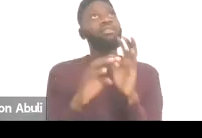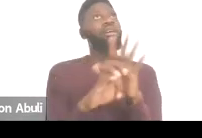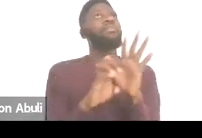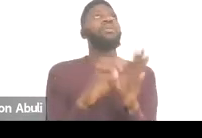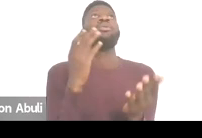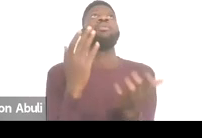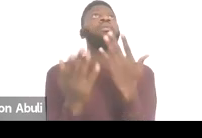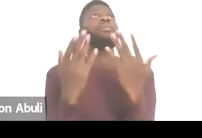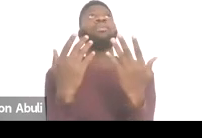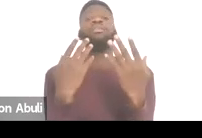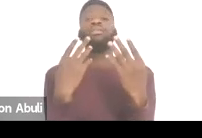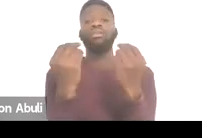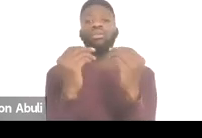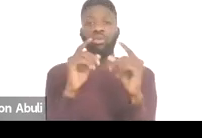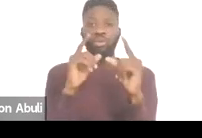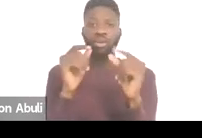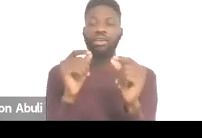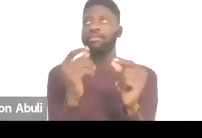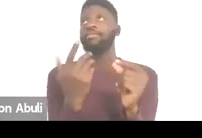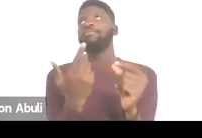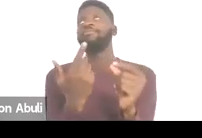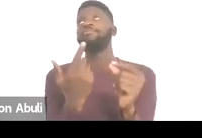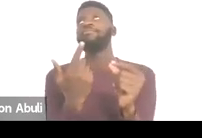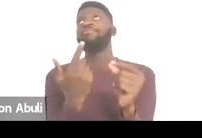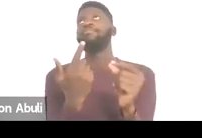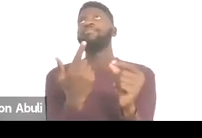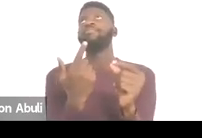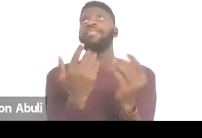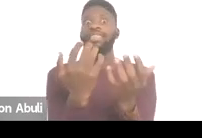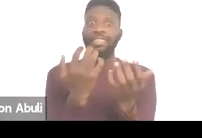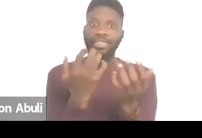umeenda ukasema you need this and this,